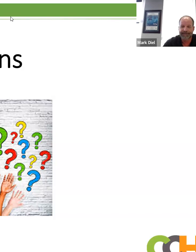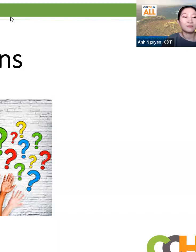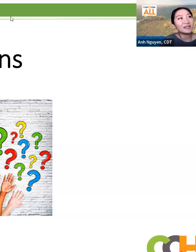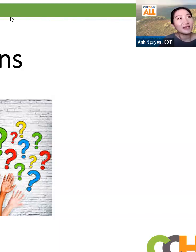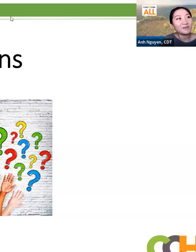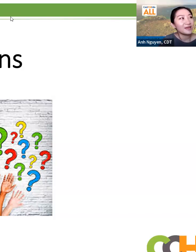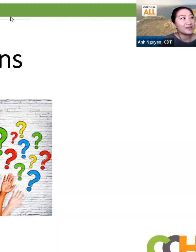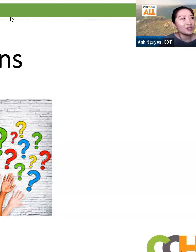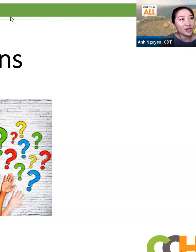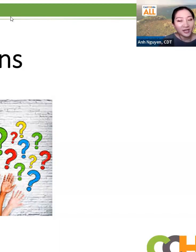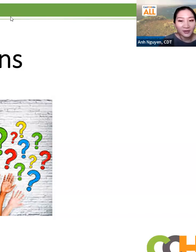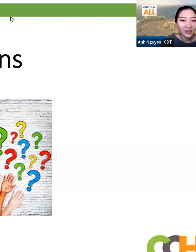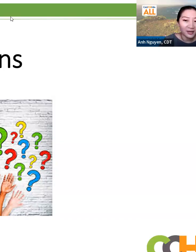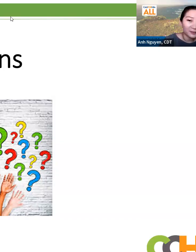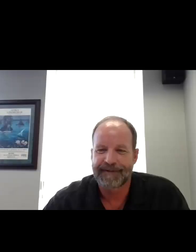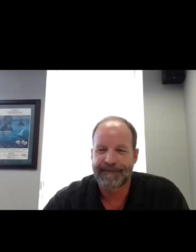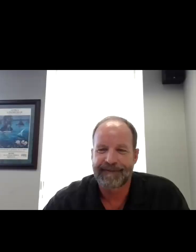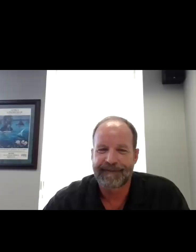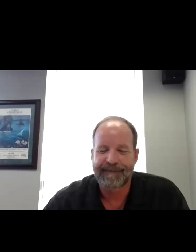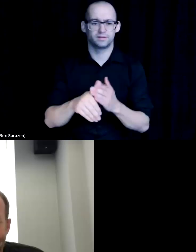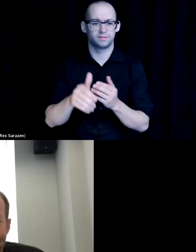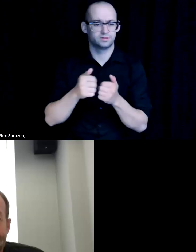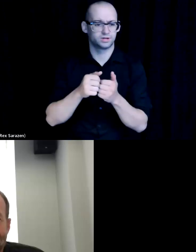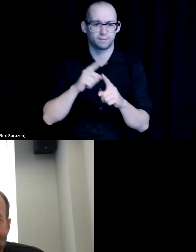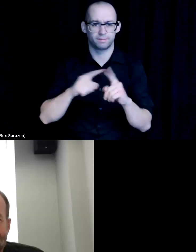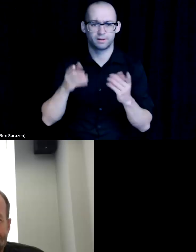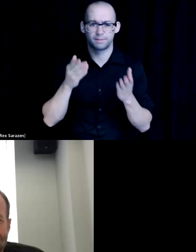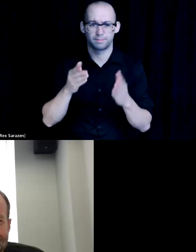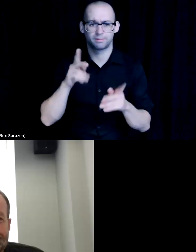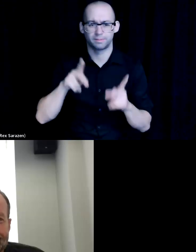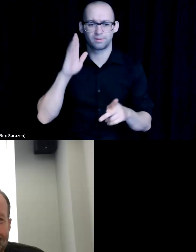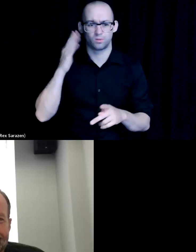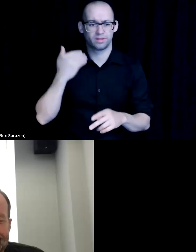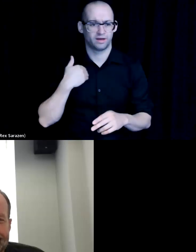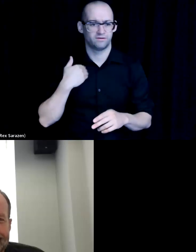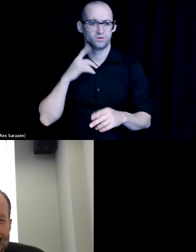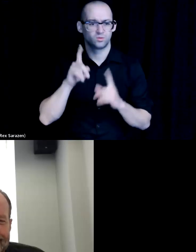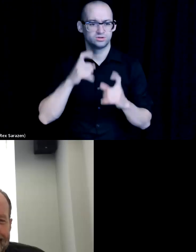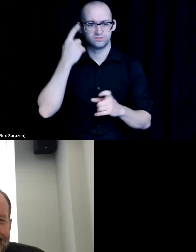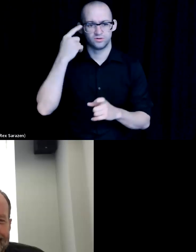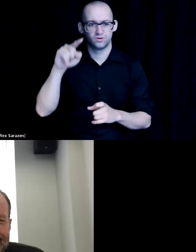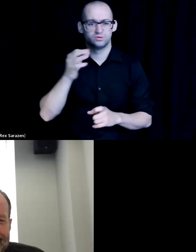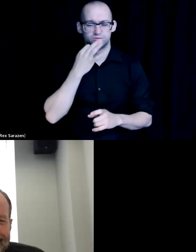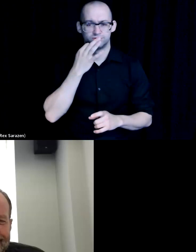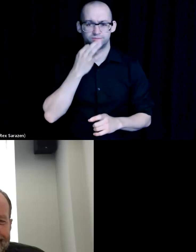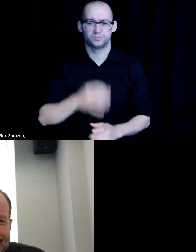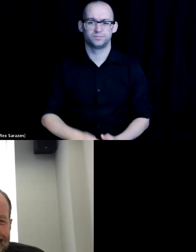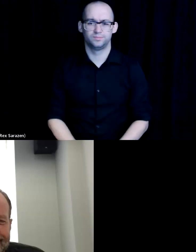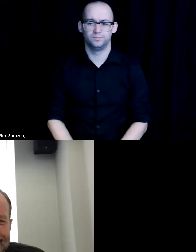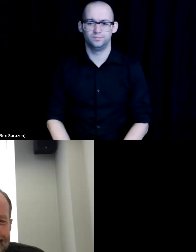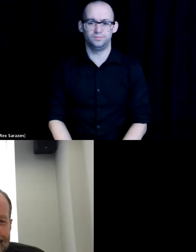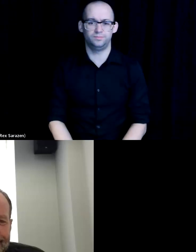I don't see them in the chat, but perhaps folks will have questions for you in a little bit, Mark.